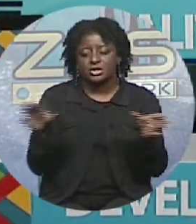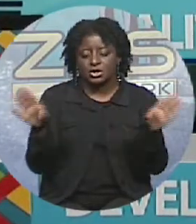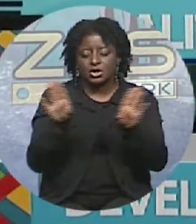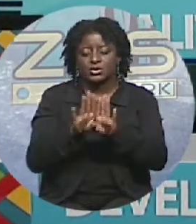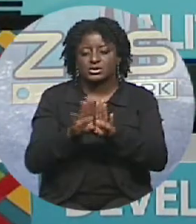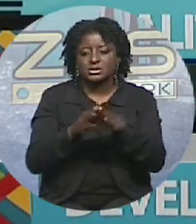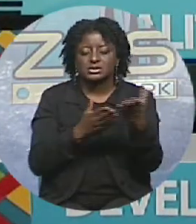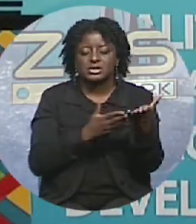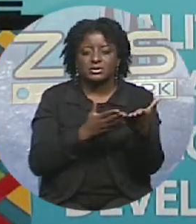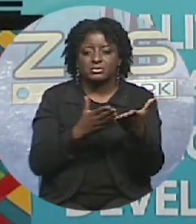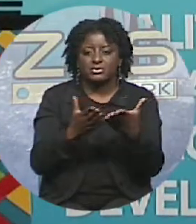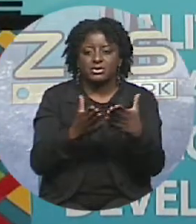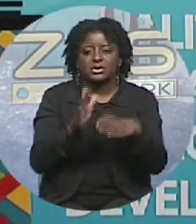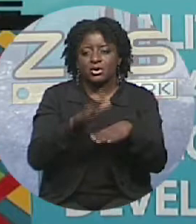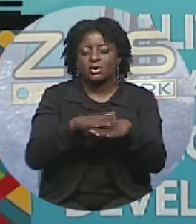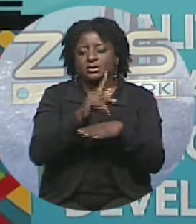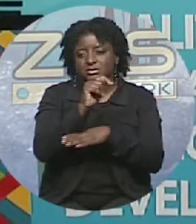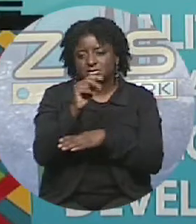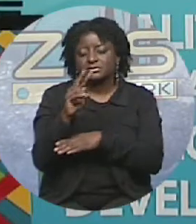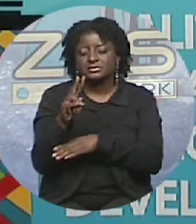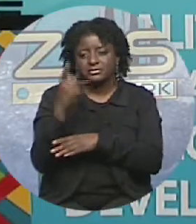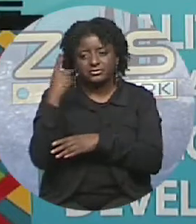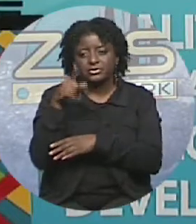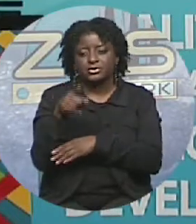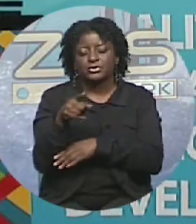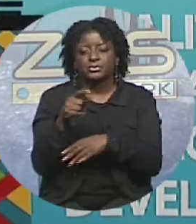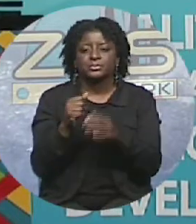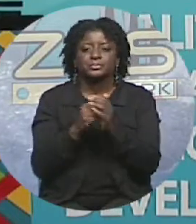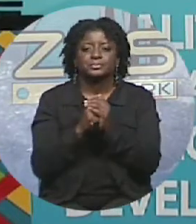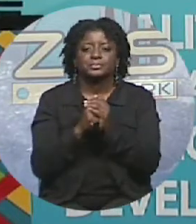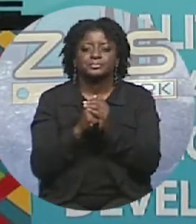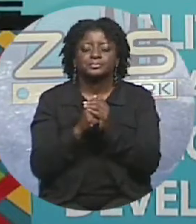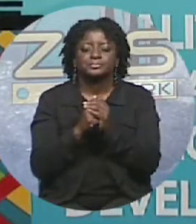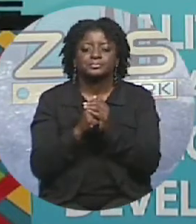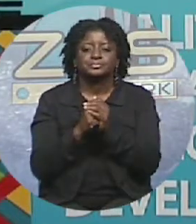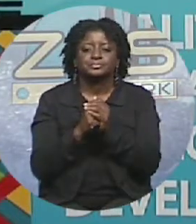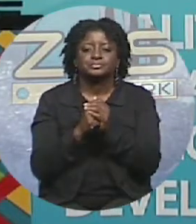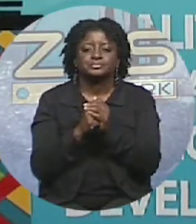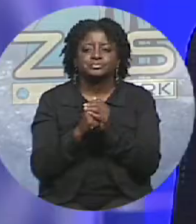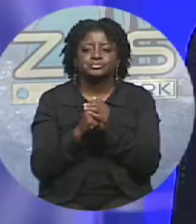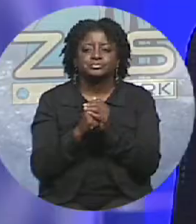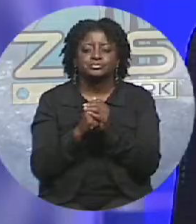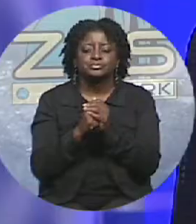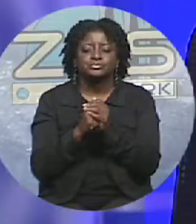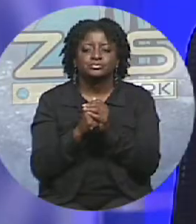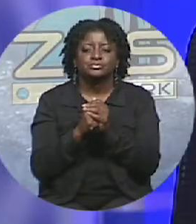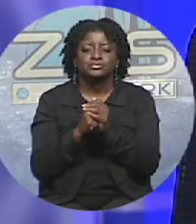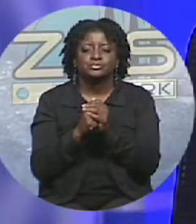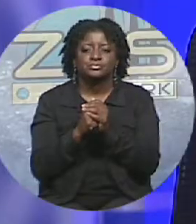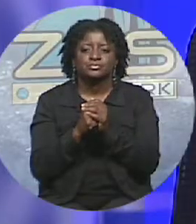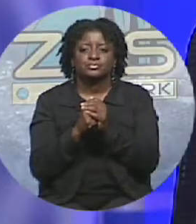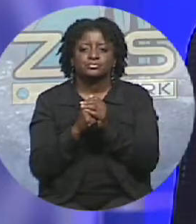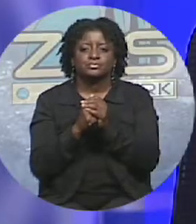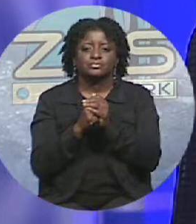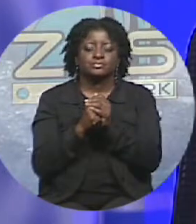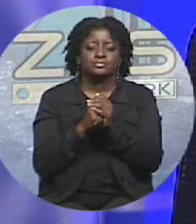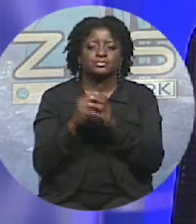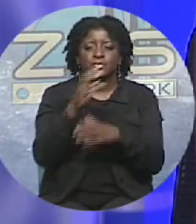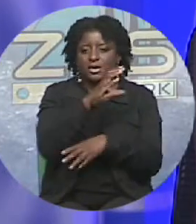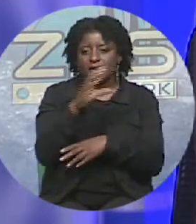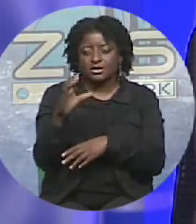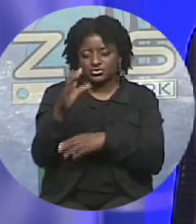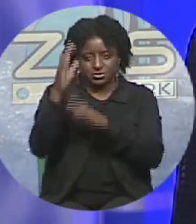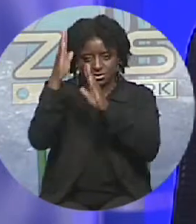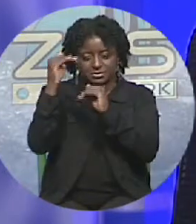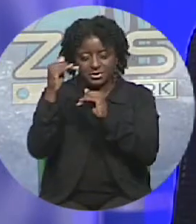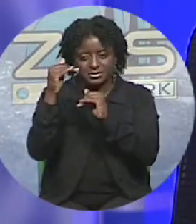live from the Atlantis Paradise Island Resort, I'm Altavis Munnings. Back to you, Charisma. Thanks so much, Alto. Hundreds are expected